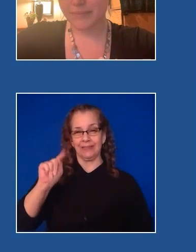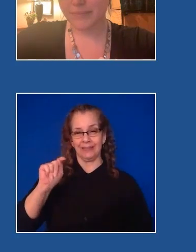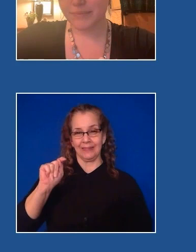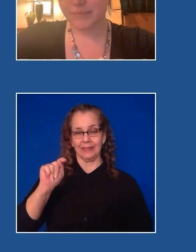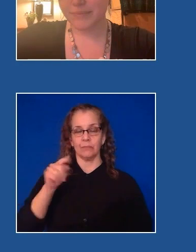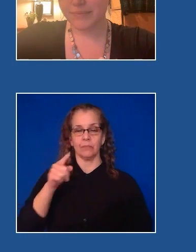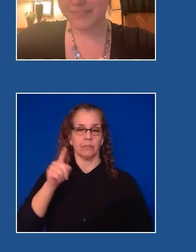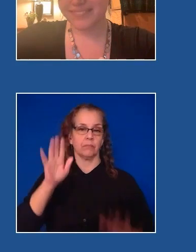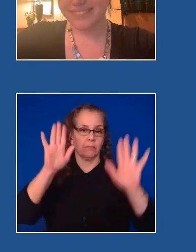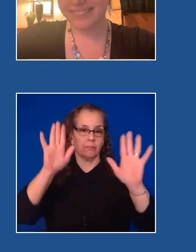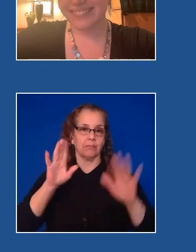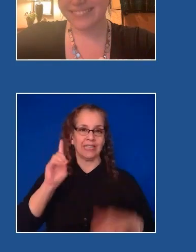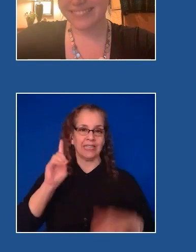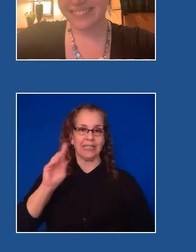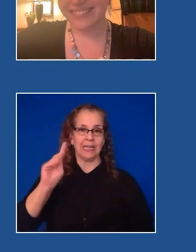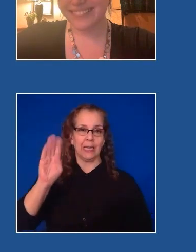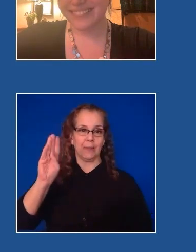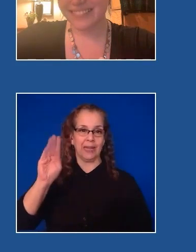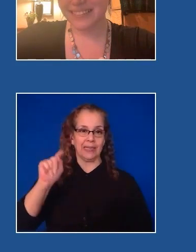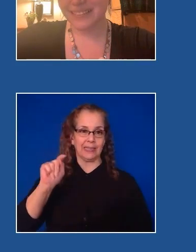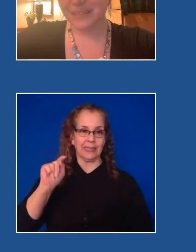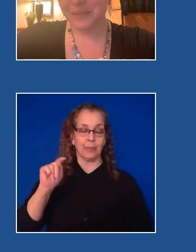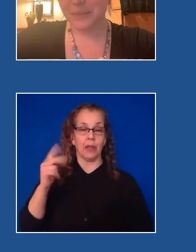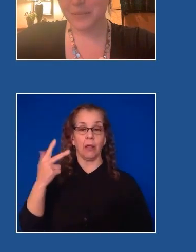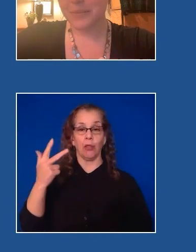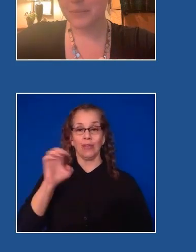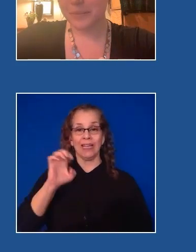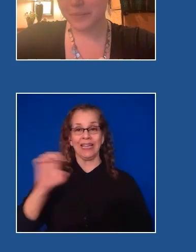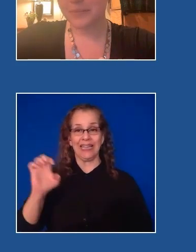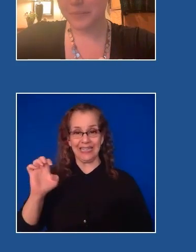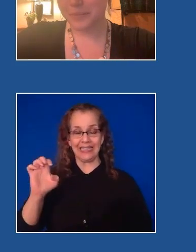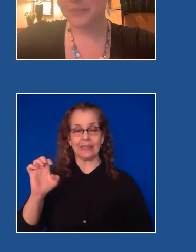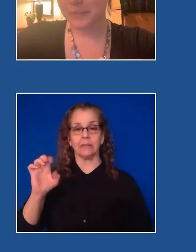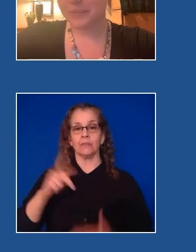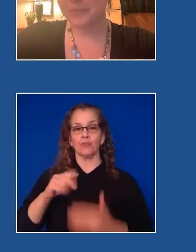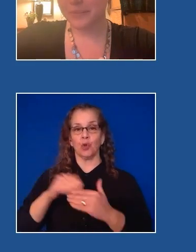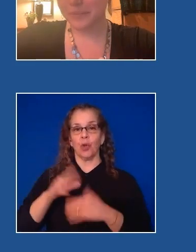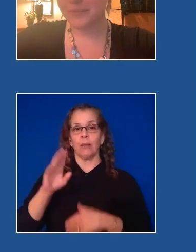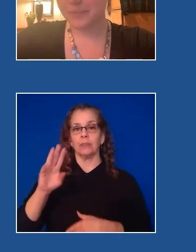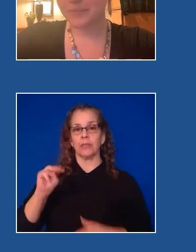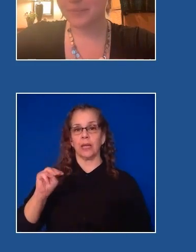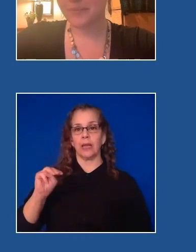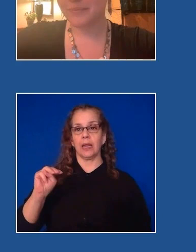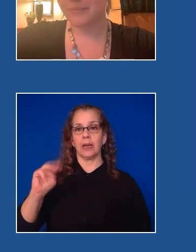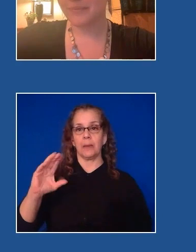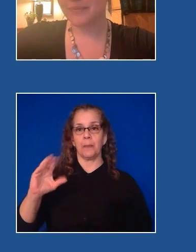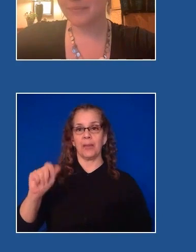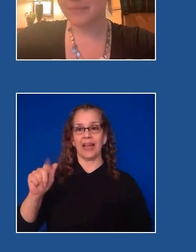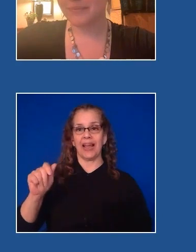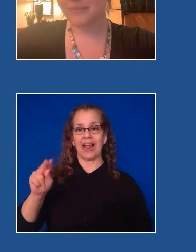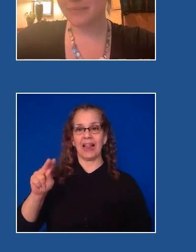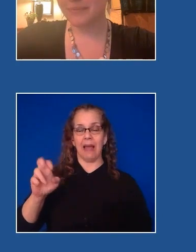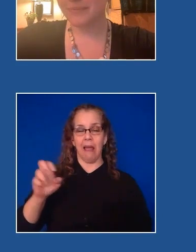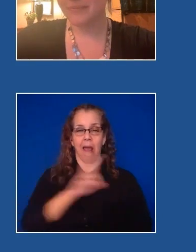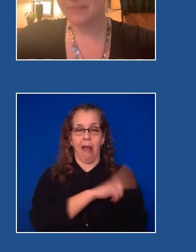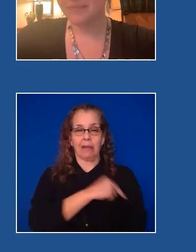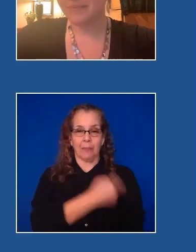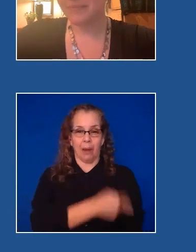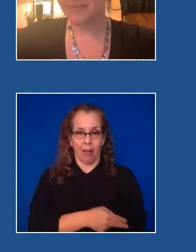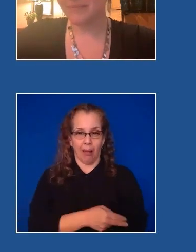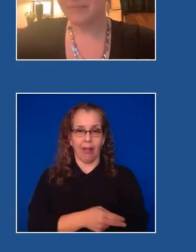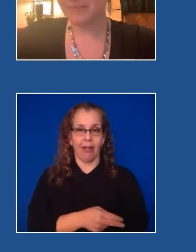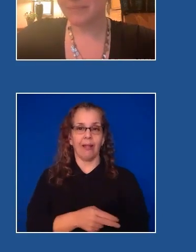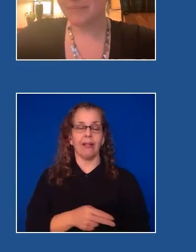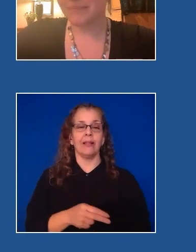DBT supervisor behind the 3 East programs at McLean Hospital. He's also co-creator of the Family Connections course offered through